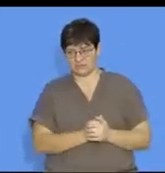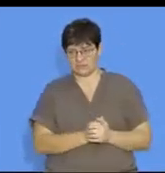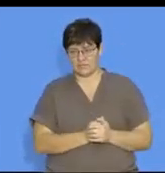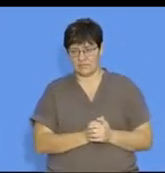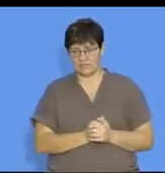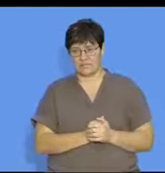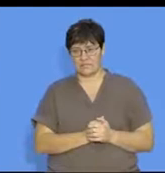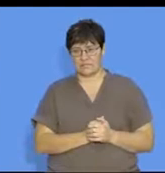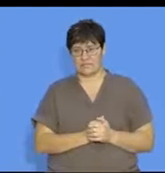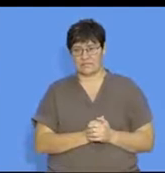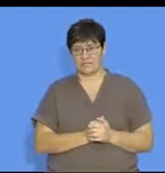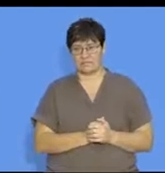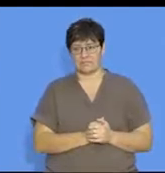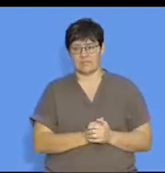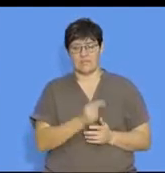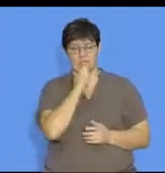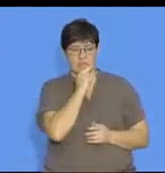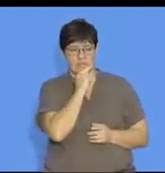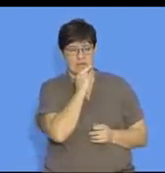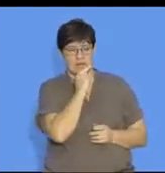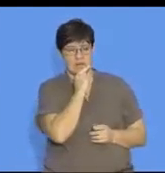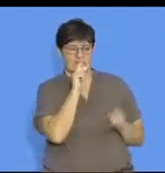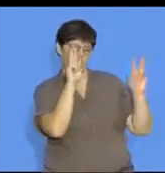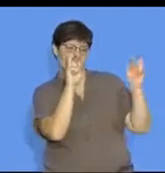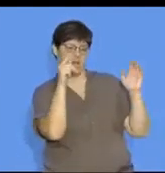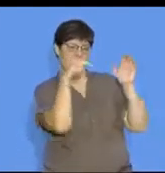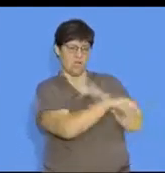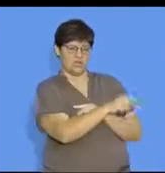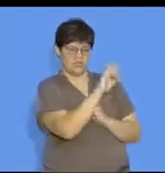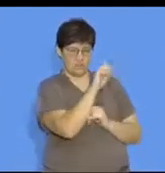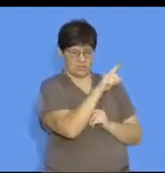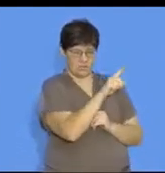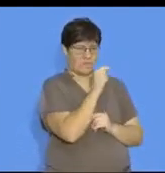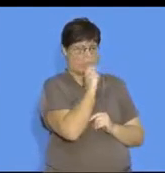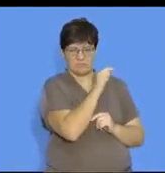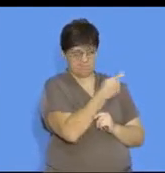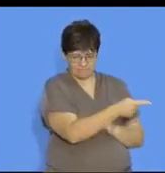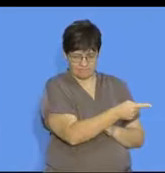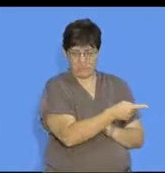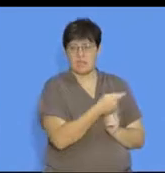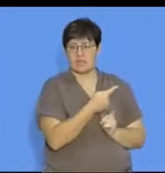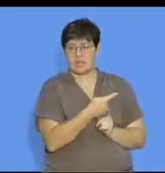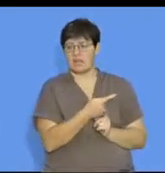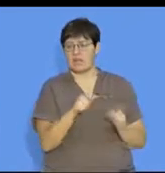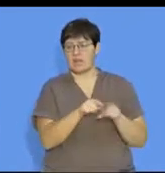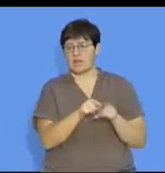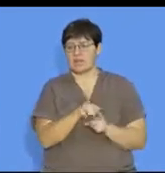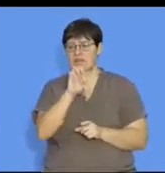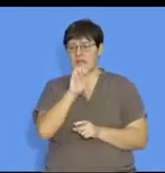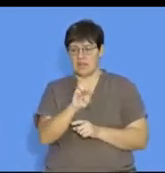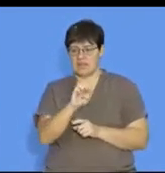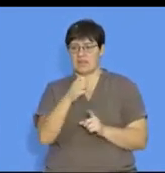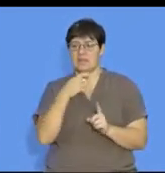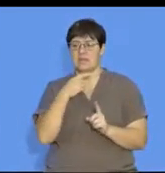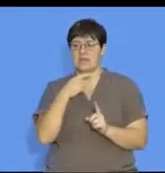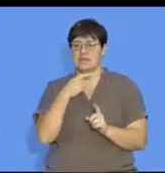so if we, this is our lost volt, and then that's our EMF, and then that's our V load or V external. So this